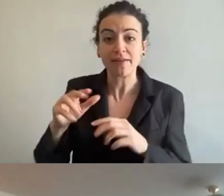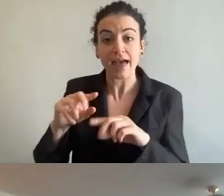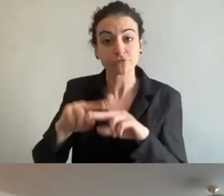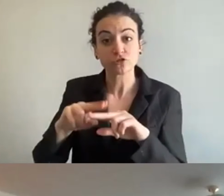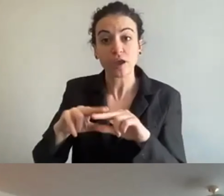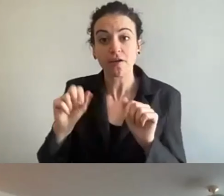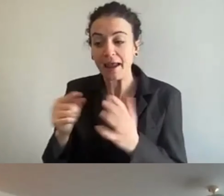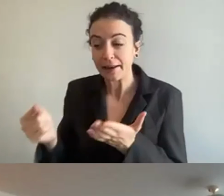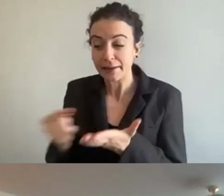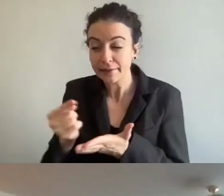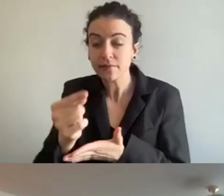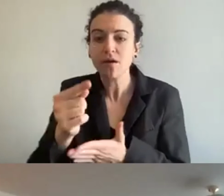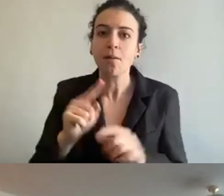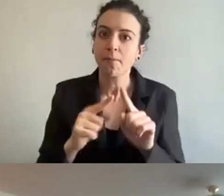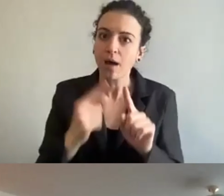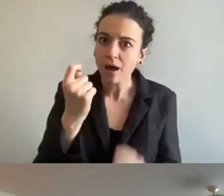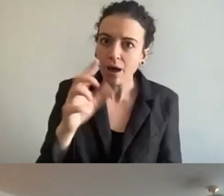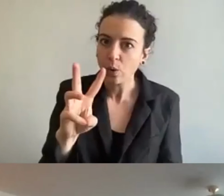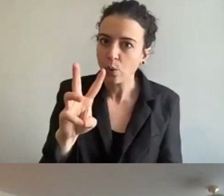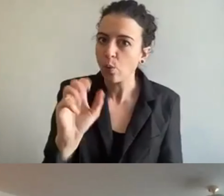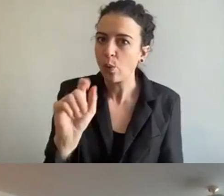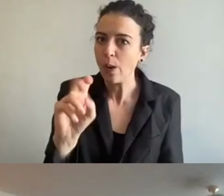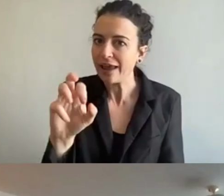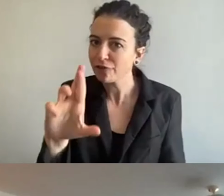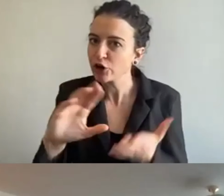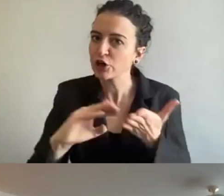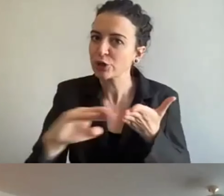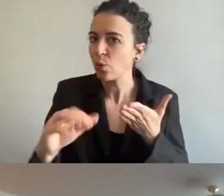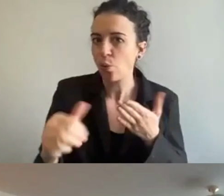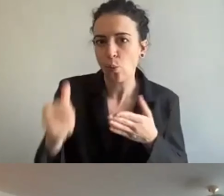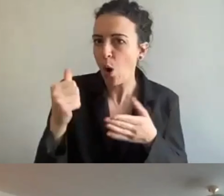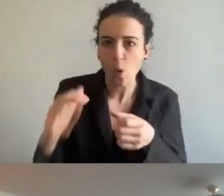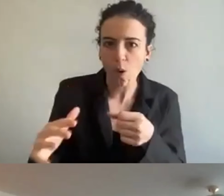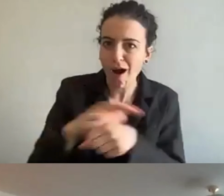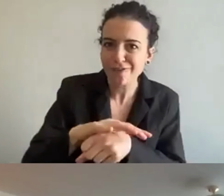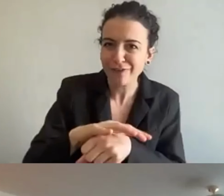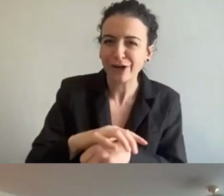oh, it won't pay for this, it won't pay for that. I'm like, then what does it pay for?